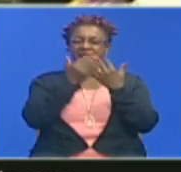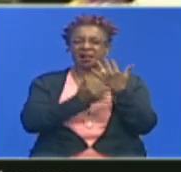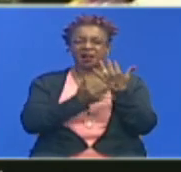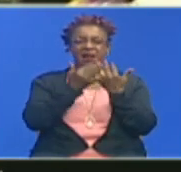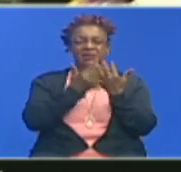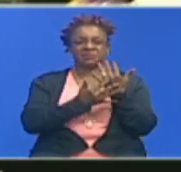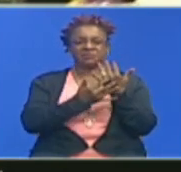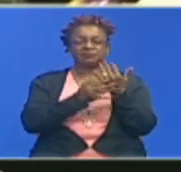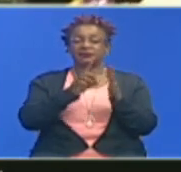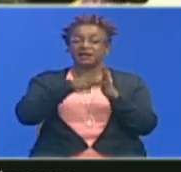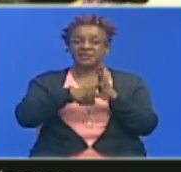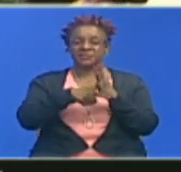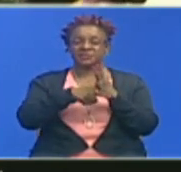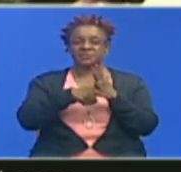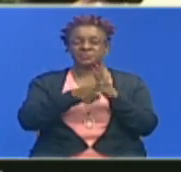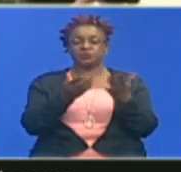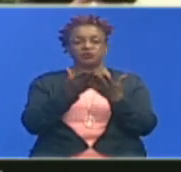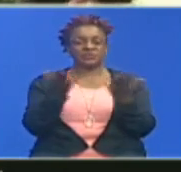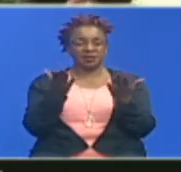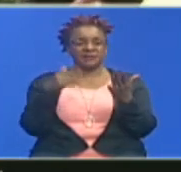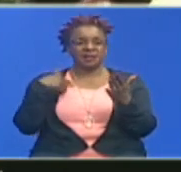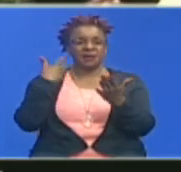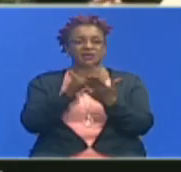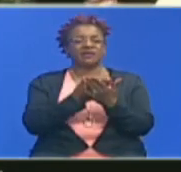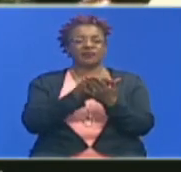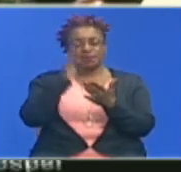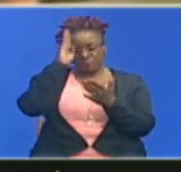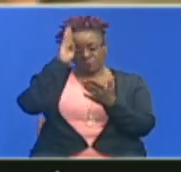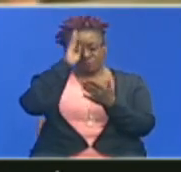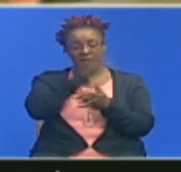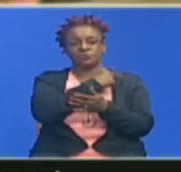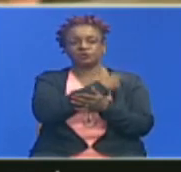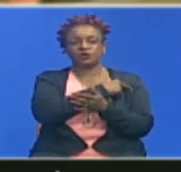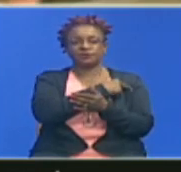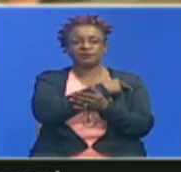He would later succumb to injuries upon arriving at the Bungoma referral hospital.